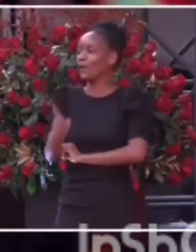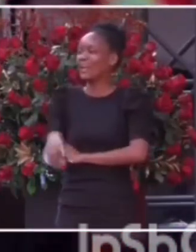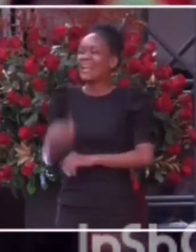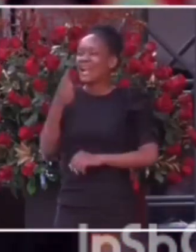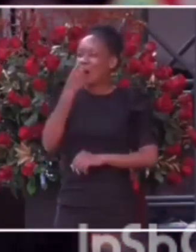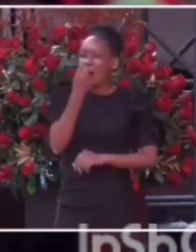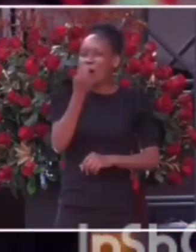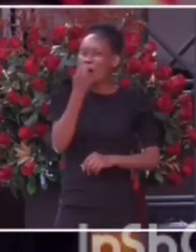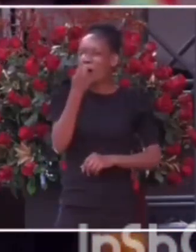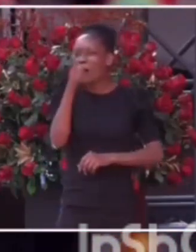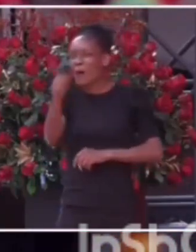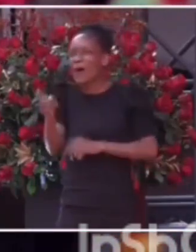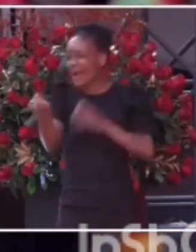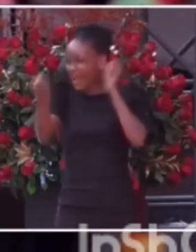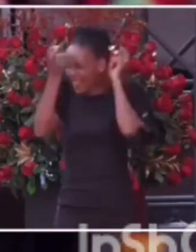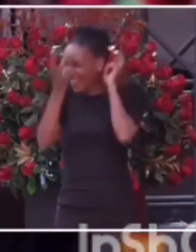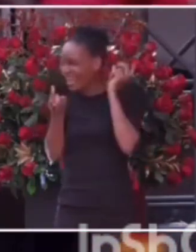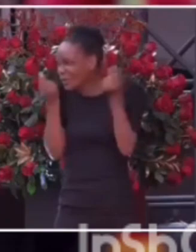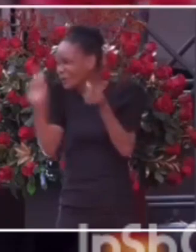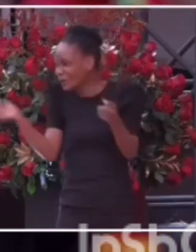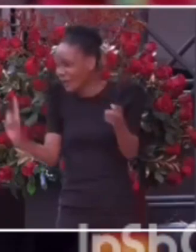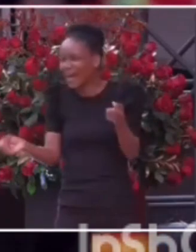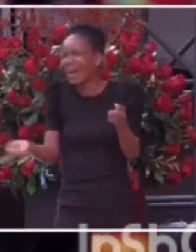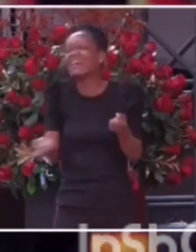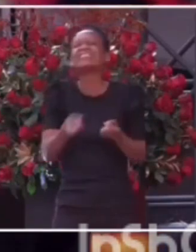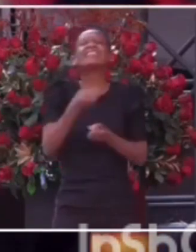yona motronkong mo.